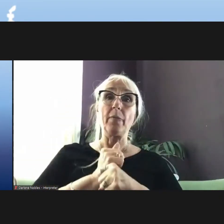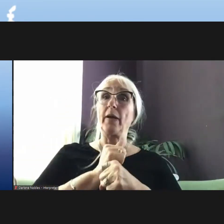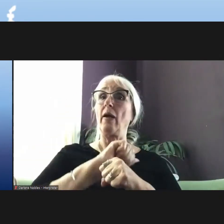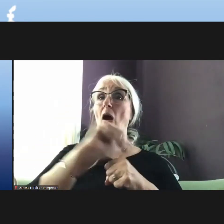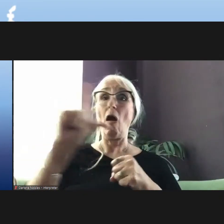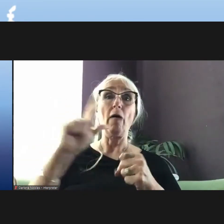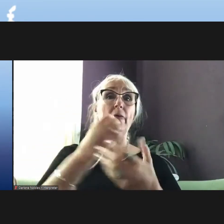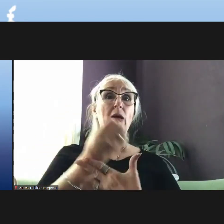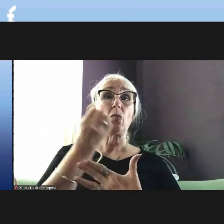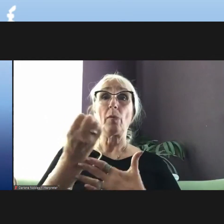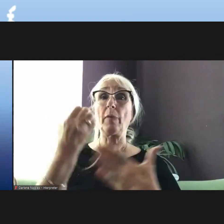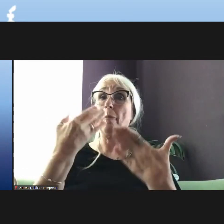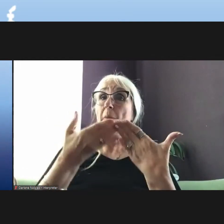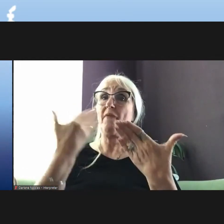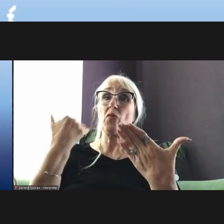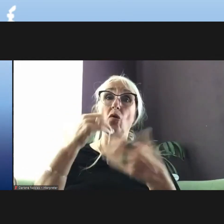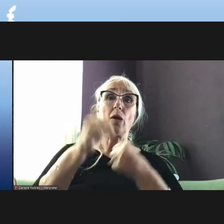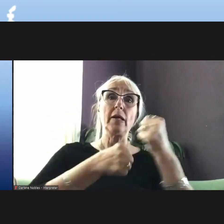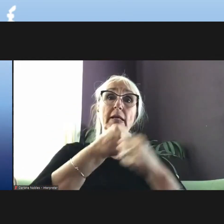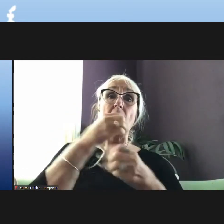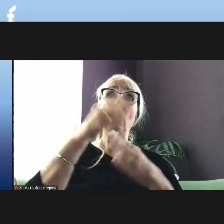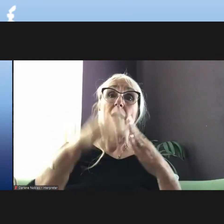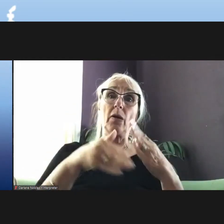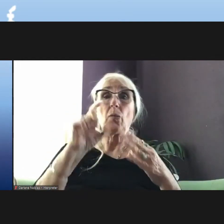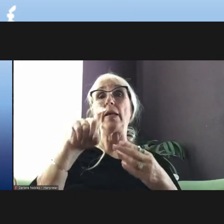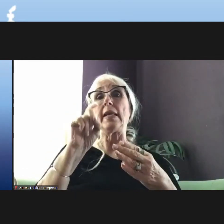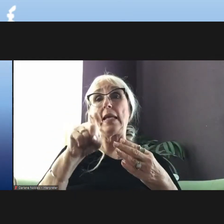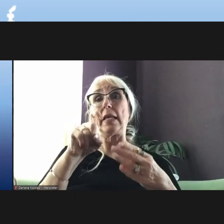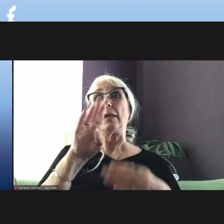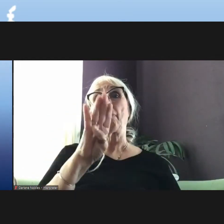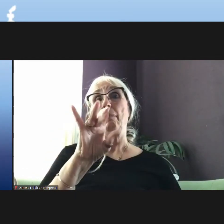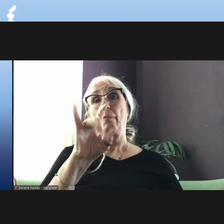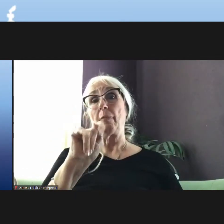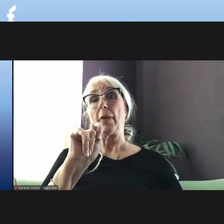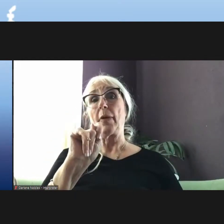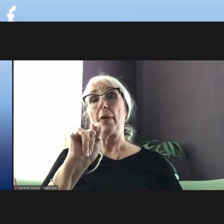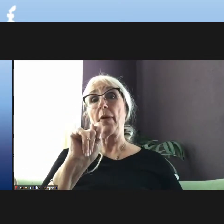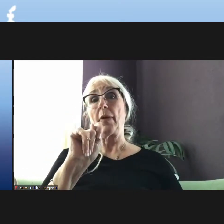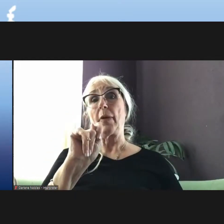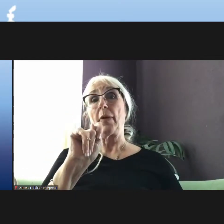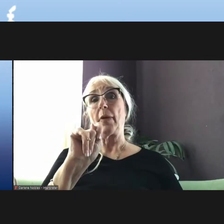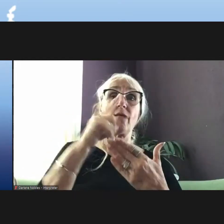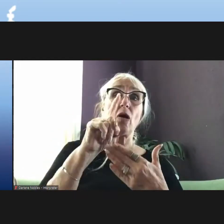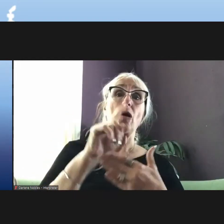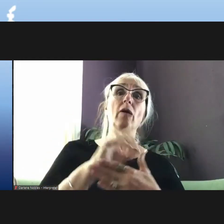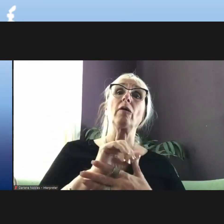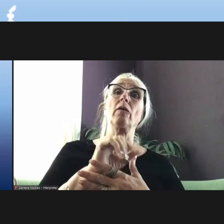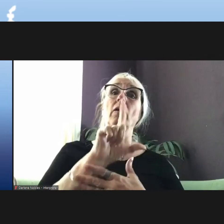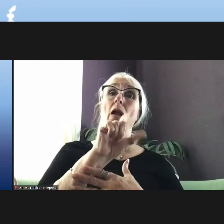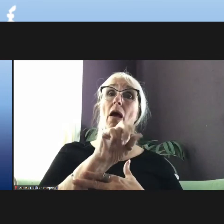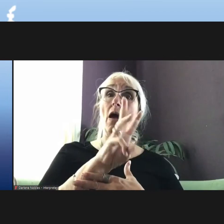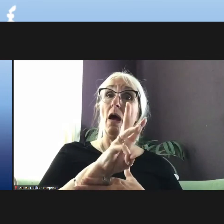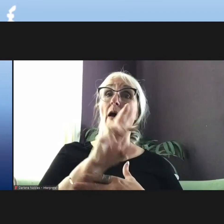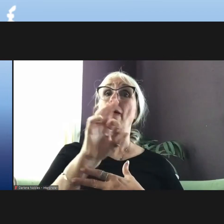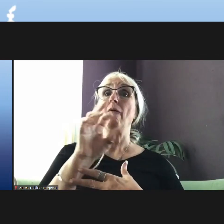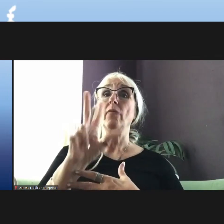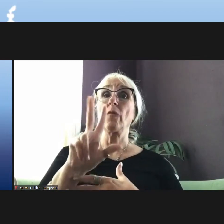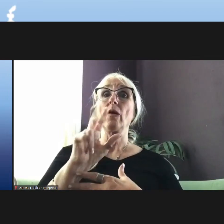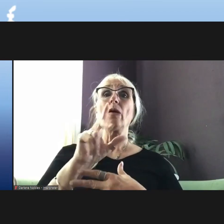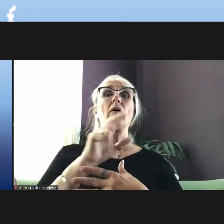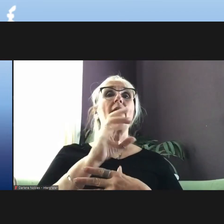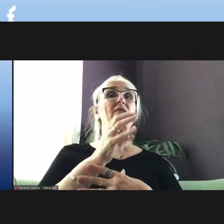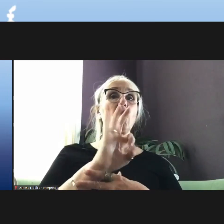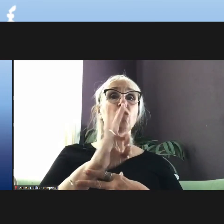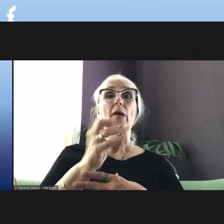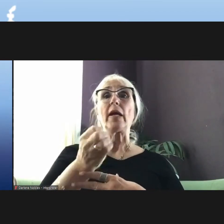the year was out. So we are needing to do a budget amendment for County Court at Law 3, furniture and equipment and other services and charges